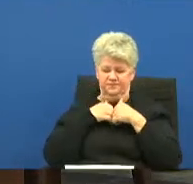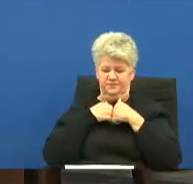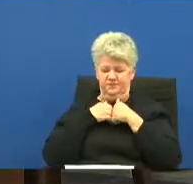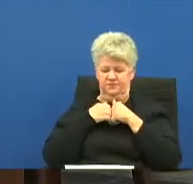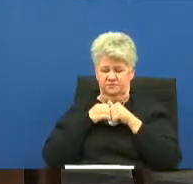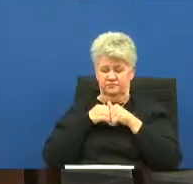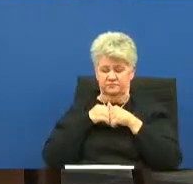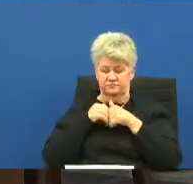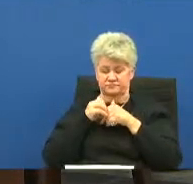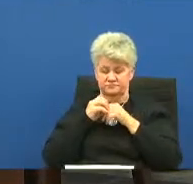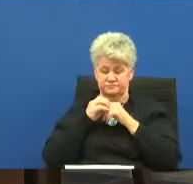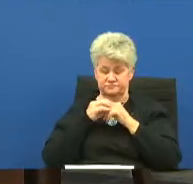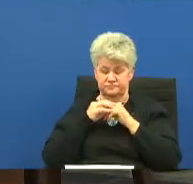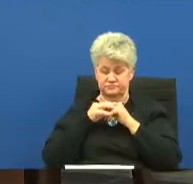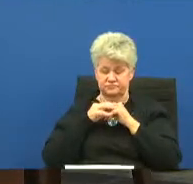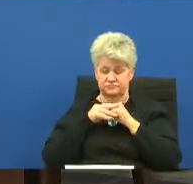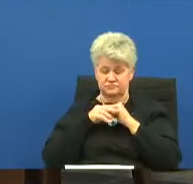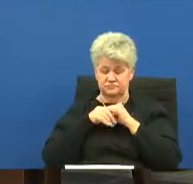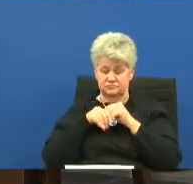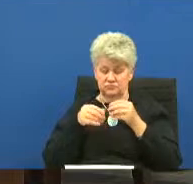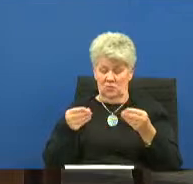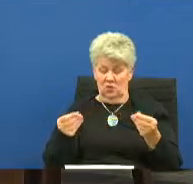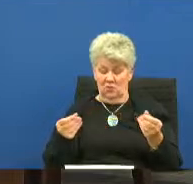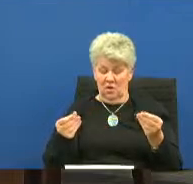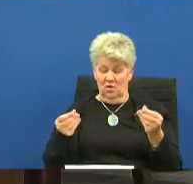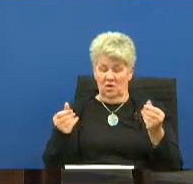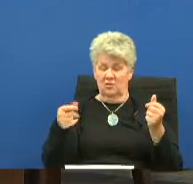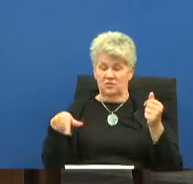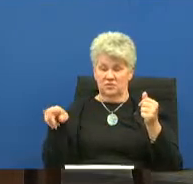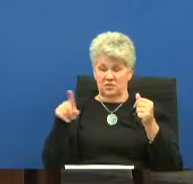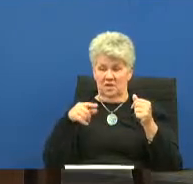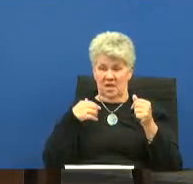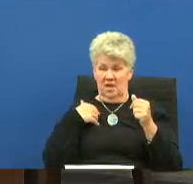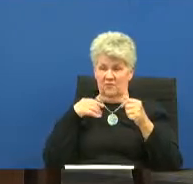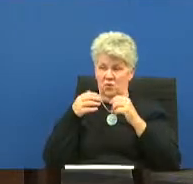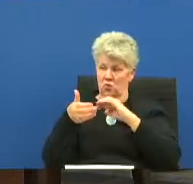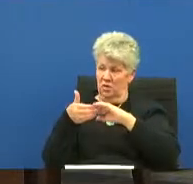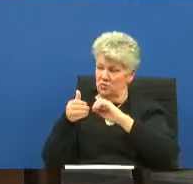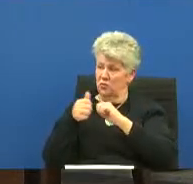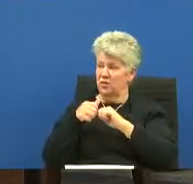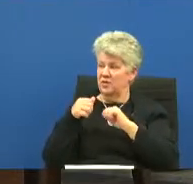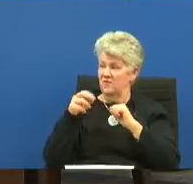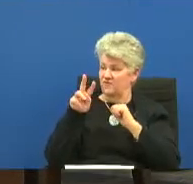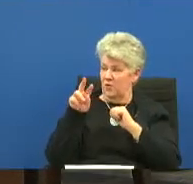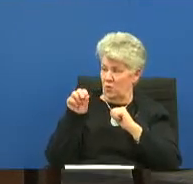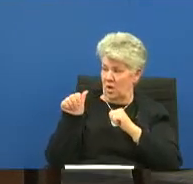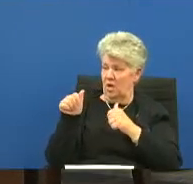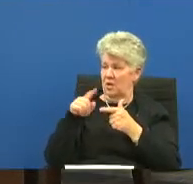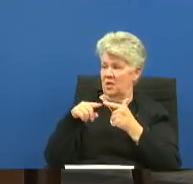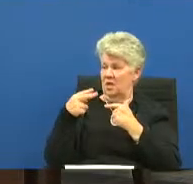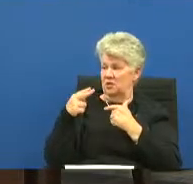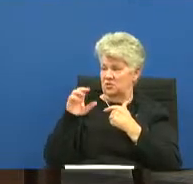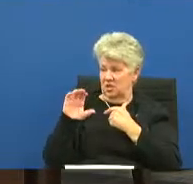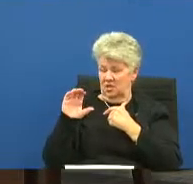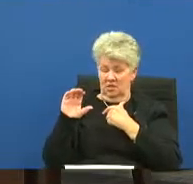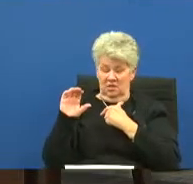DeLuca Properties has relationships with Volunteers of America, LHC,